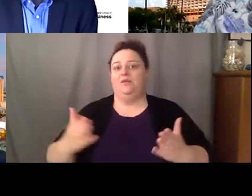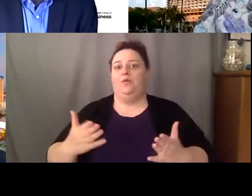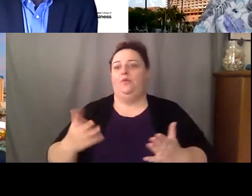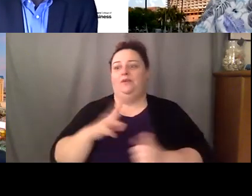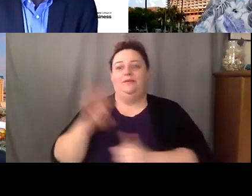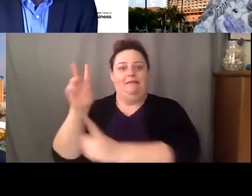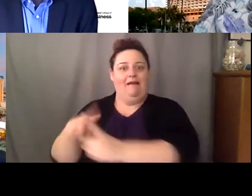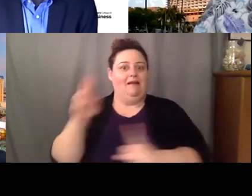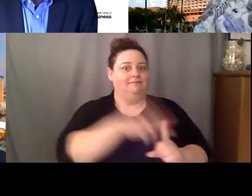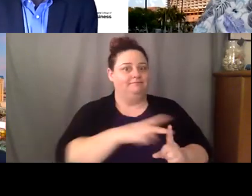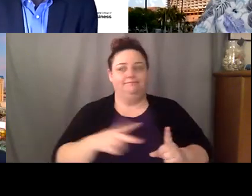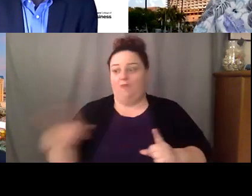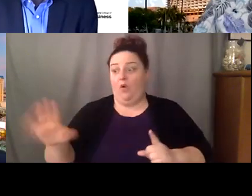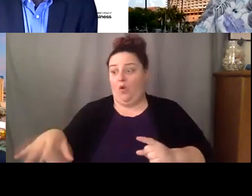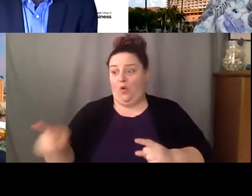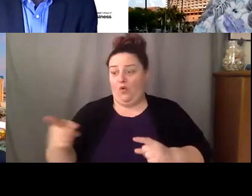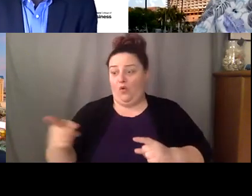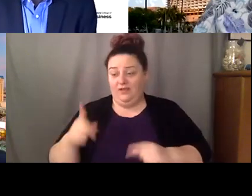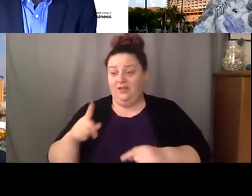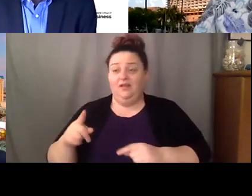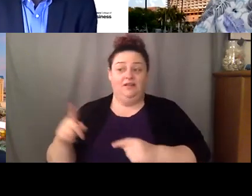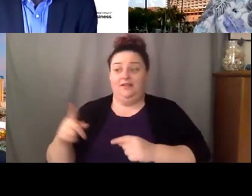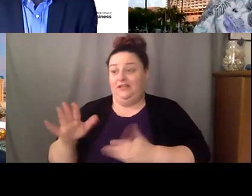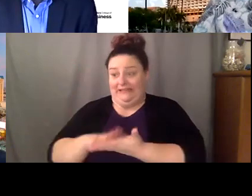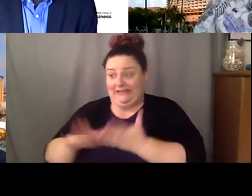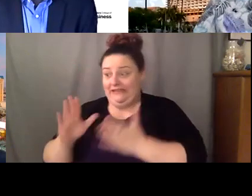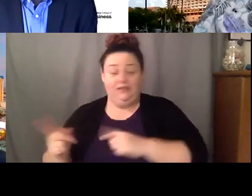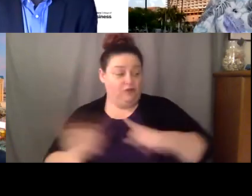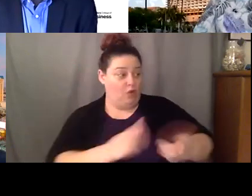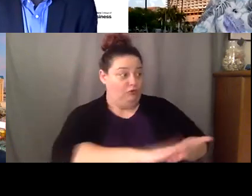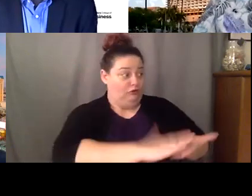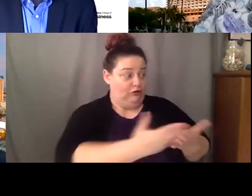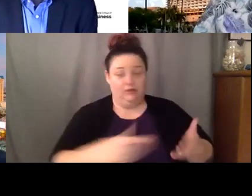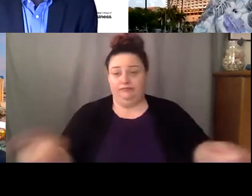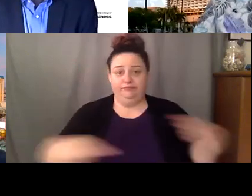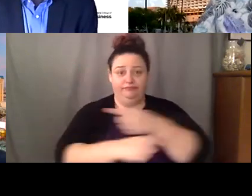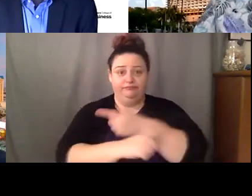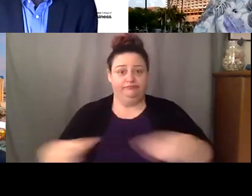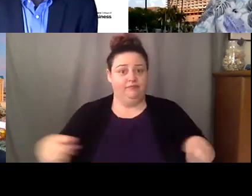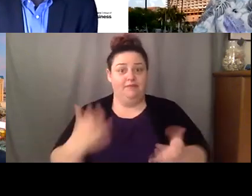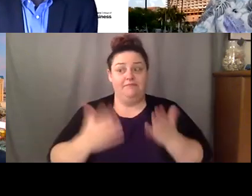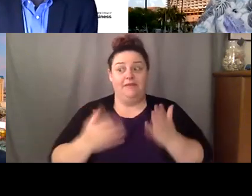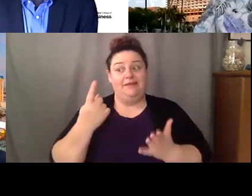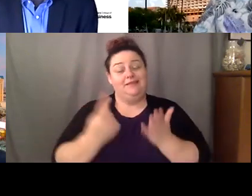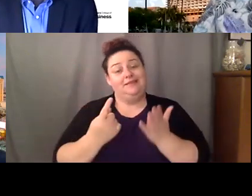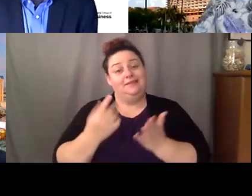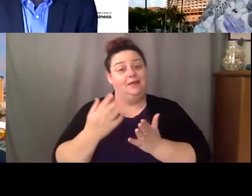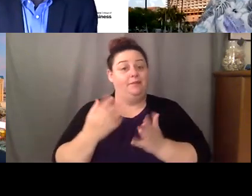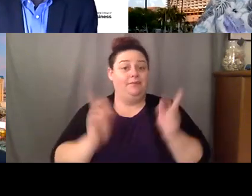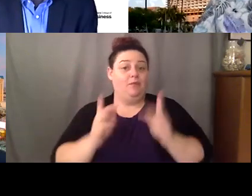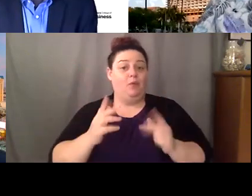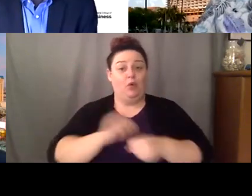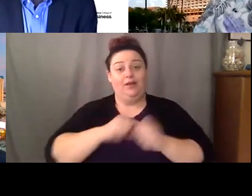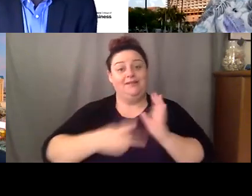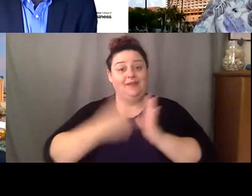you know, you have to be able to be flexible. There's some days where we use somebody might work a double and then you bring in